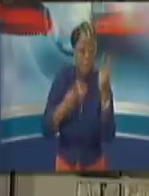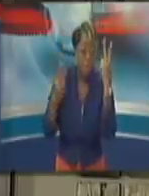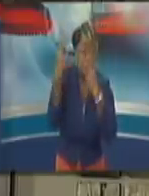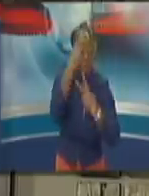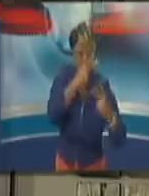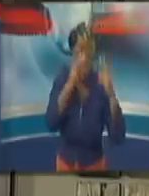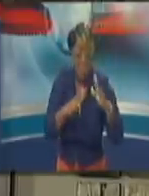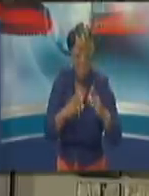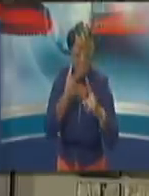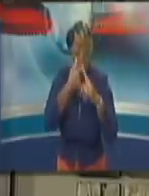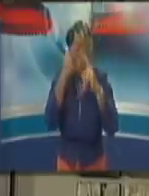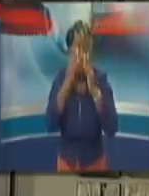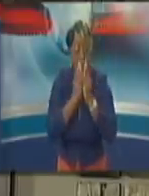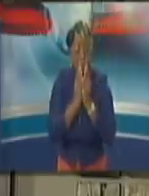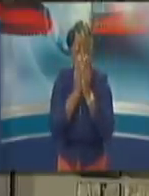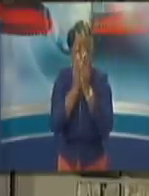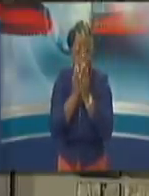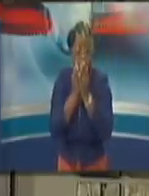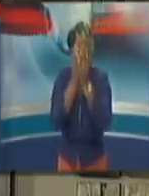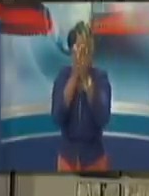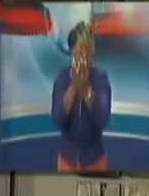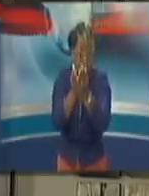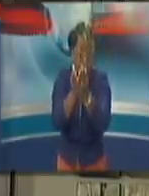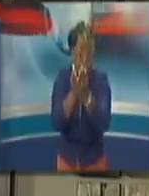ship like the Diamond Princess